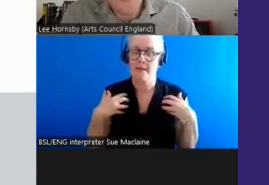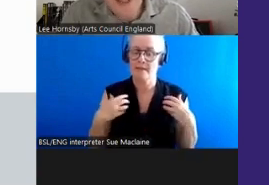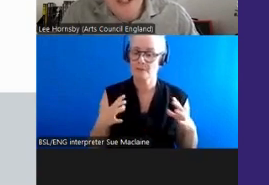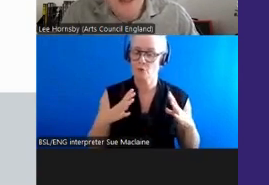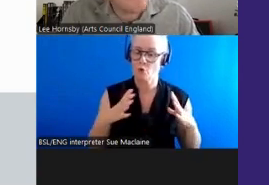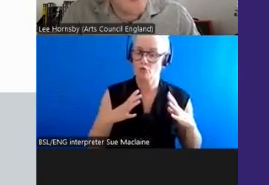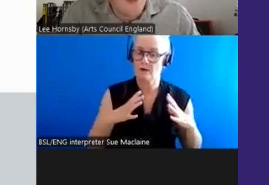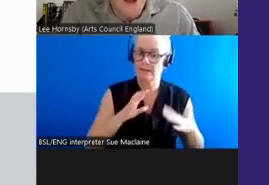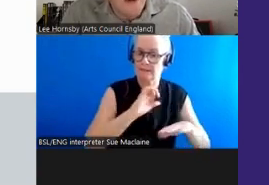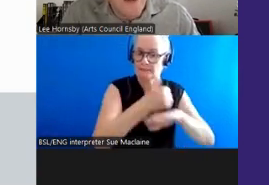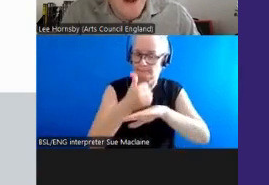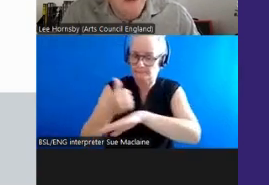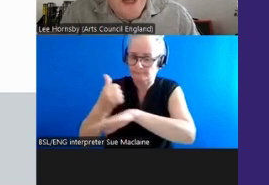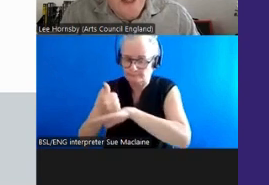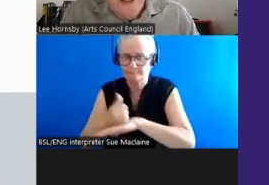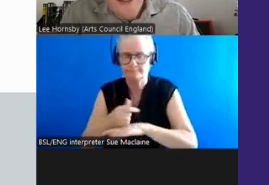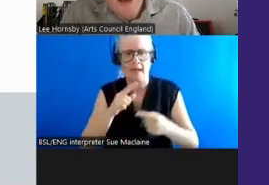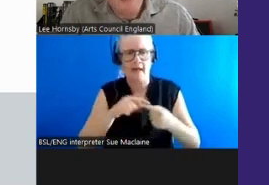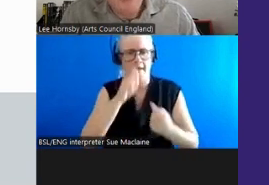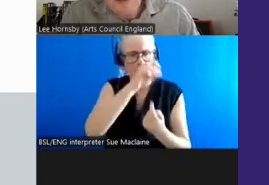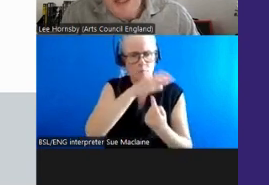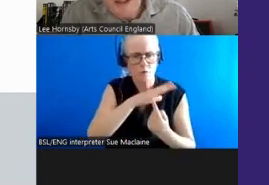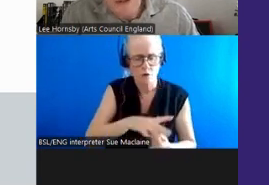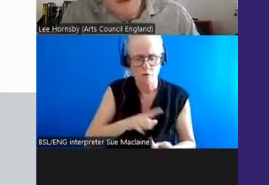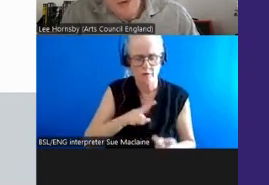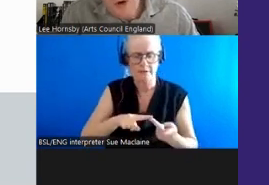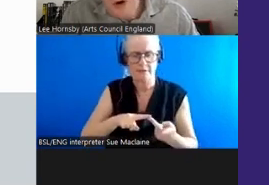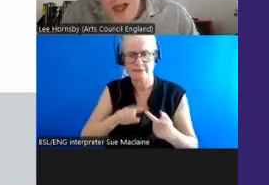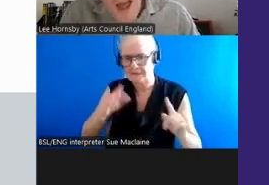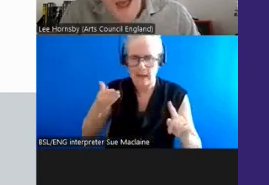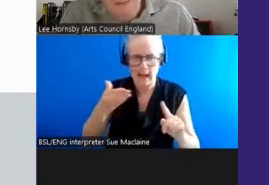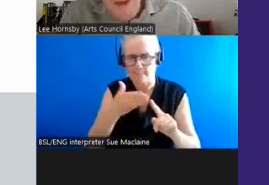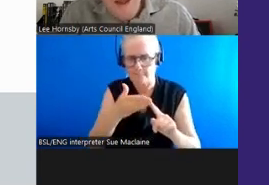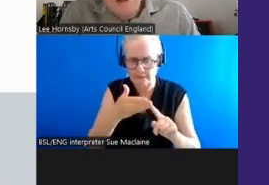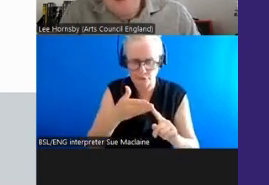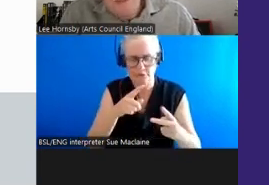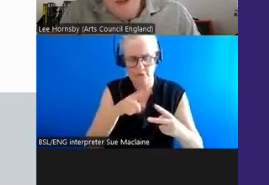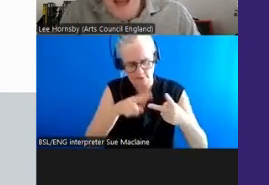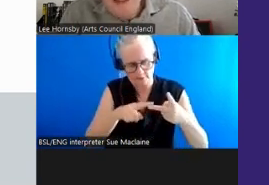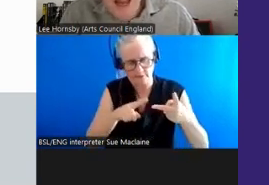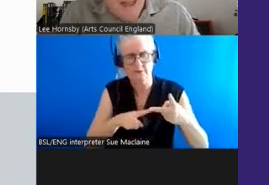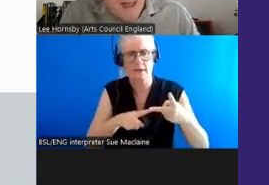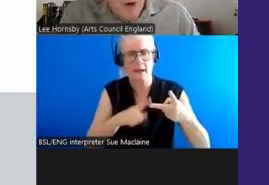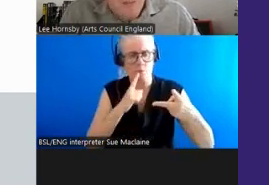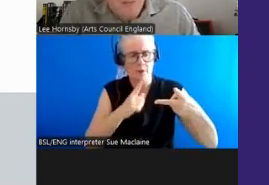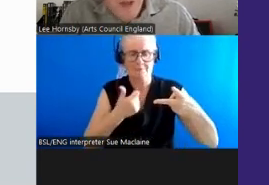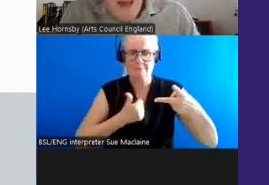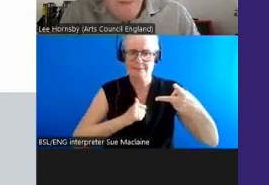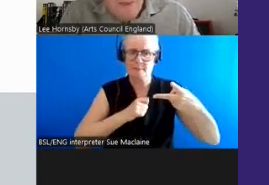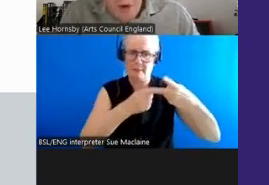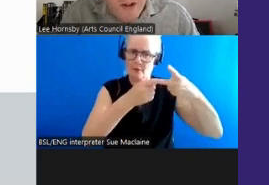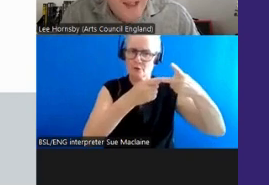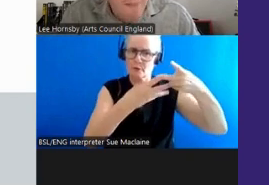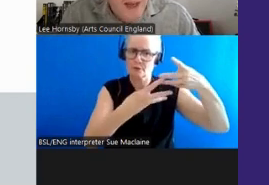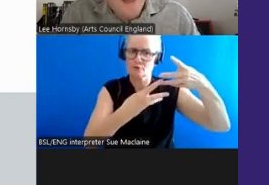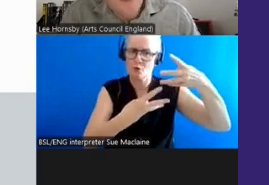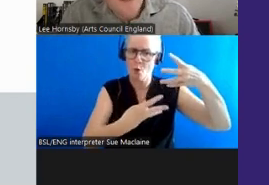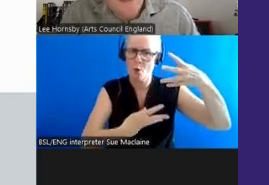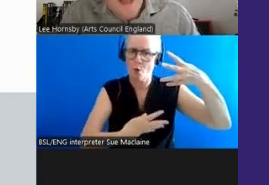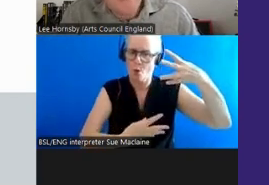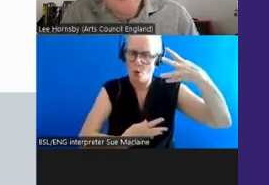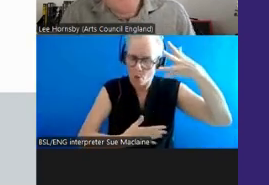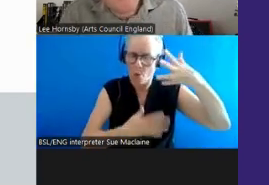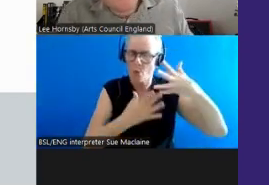their ambitions across their regions, and they will continue to grow as they become more